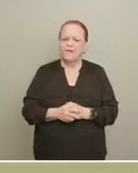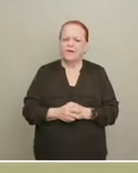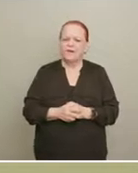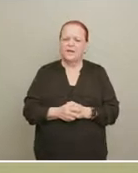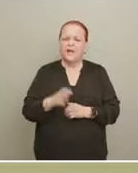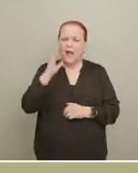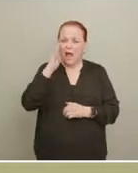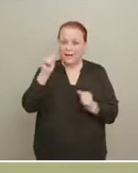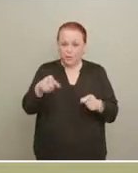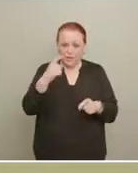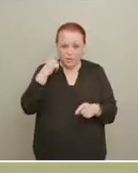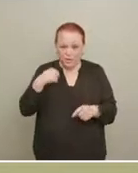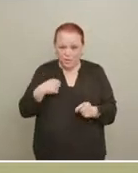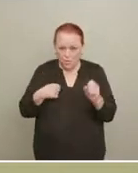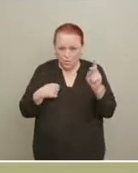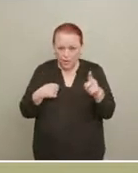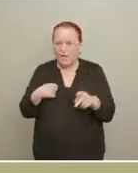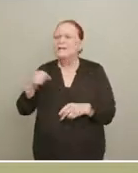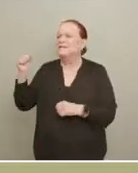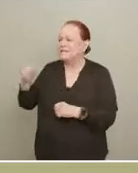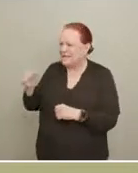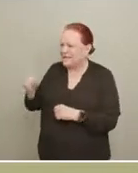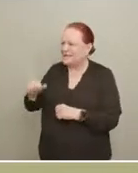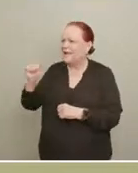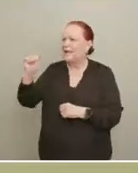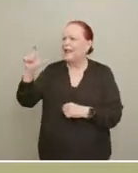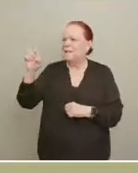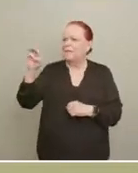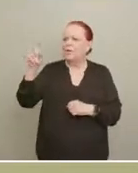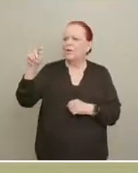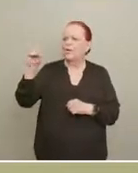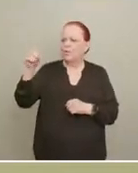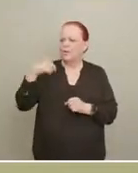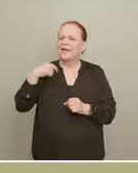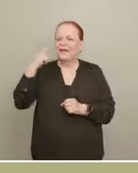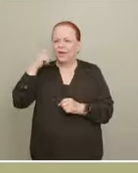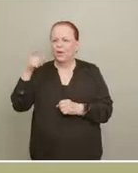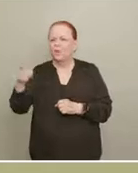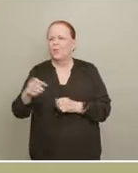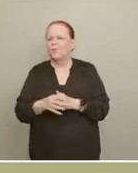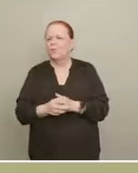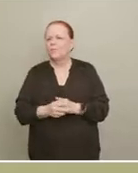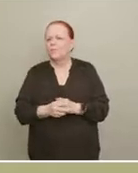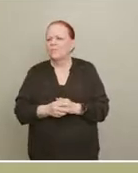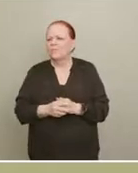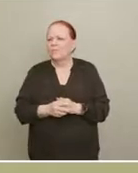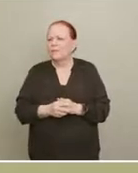Yeah, hi. Can you guys hear me okay? We can hear you, Norberto. You might have a little bit of feedback, but go ahead and Great. Just ask your question.